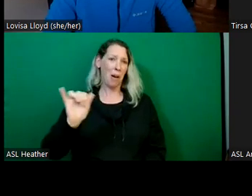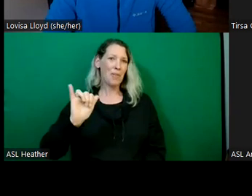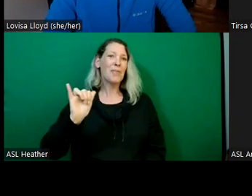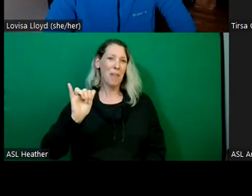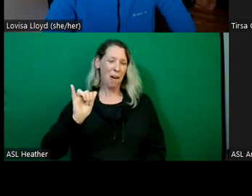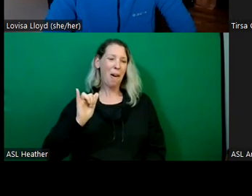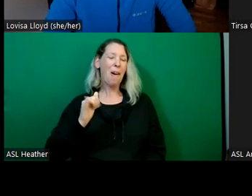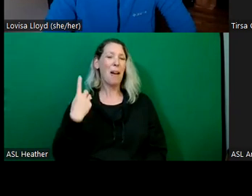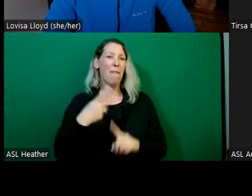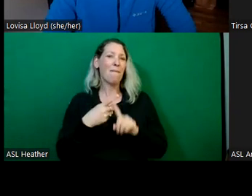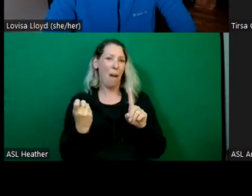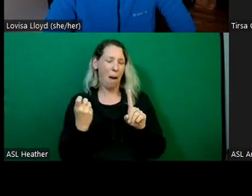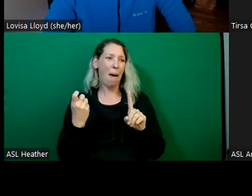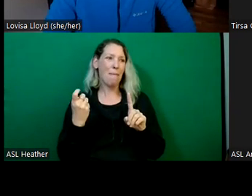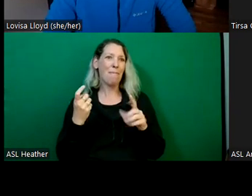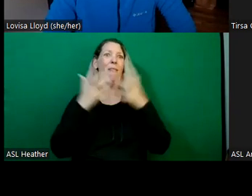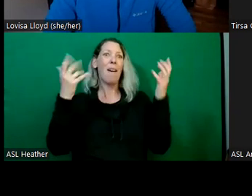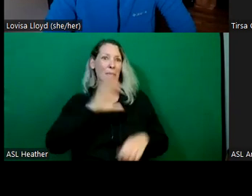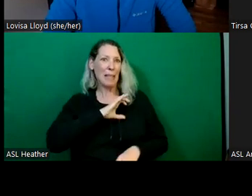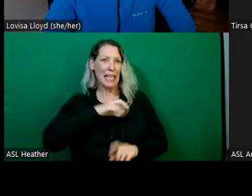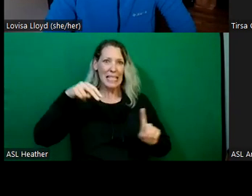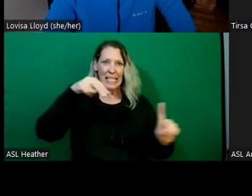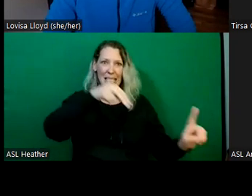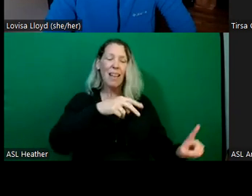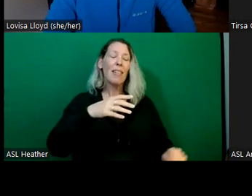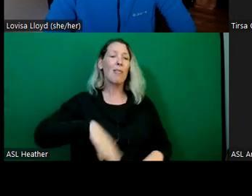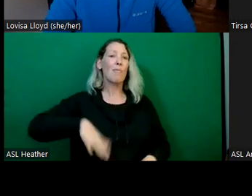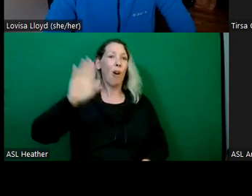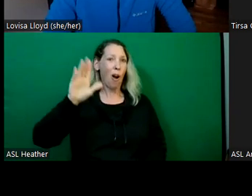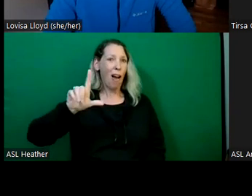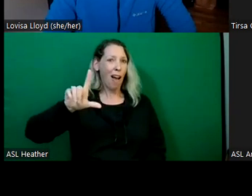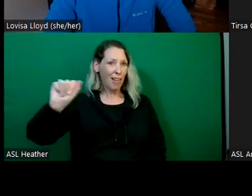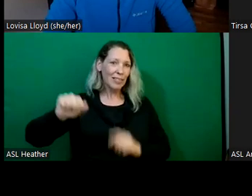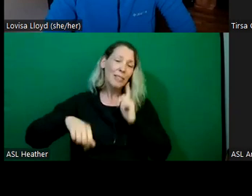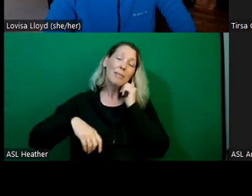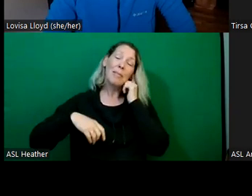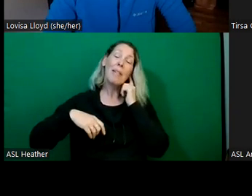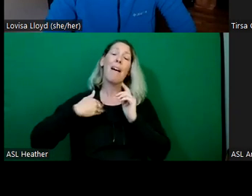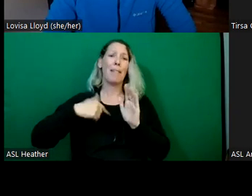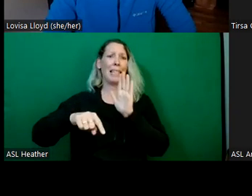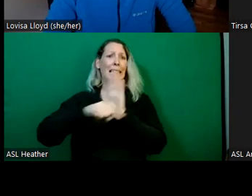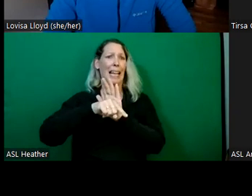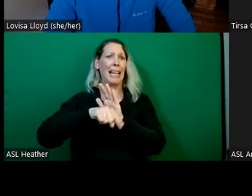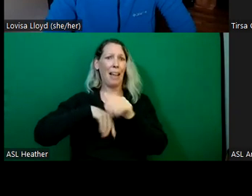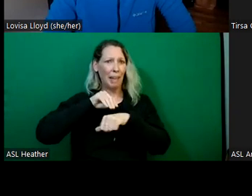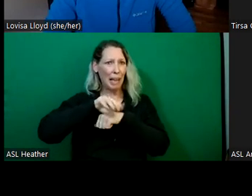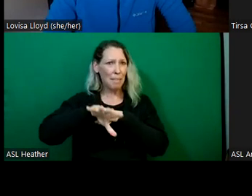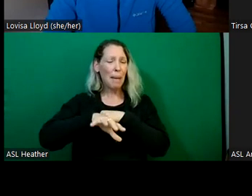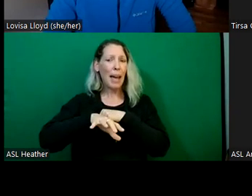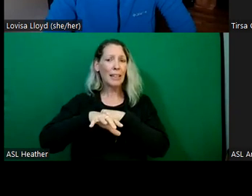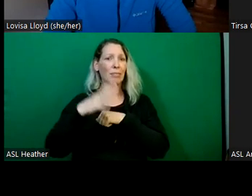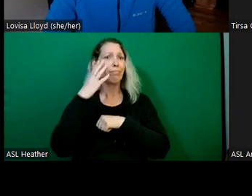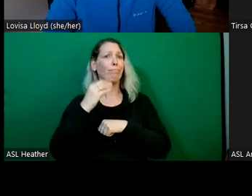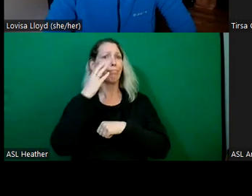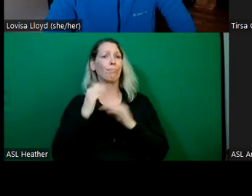over-policed communities. I'm born and raised in Los Angeles. I personally have experienced negative impacted experience with the